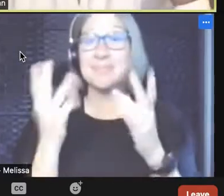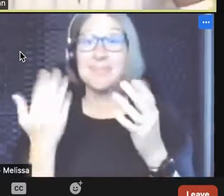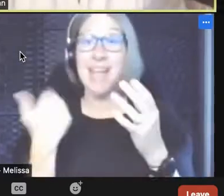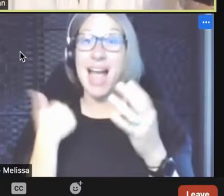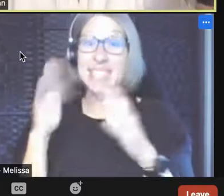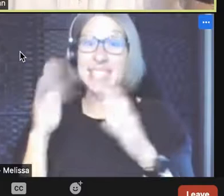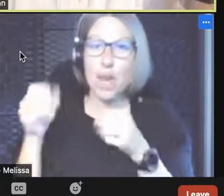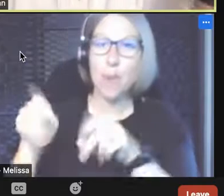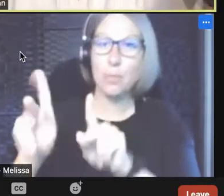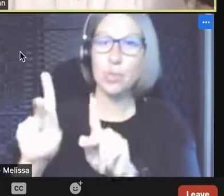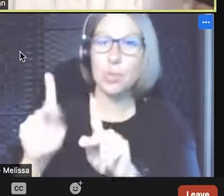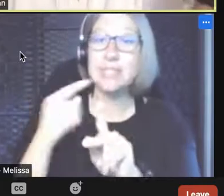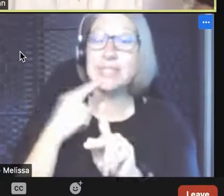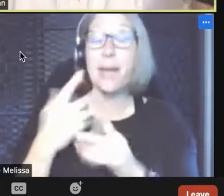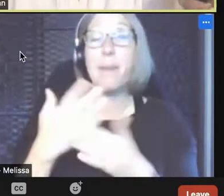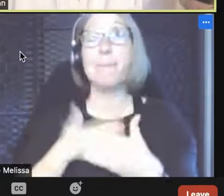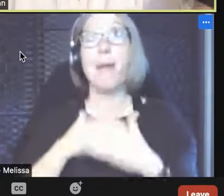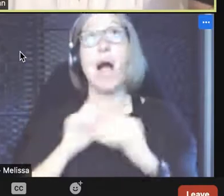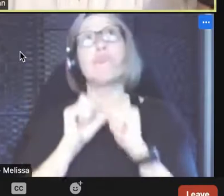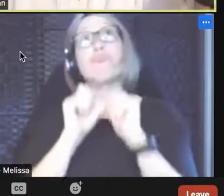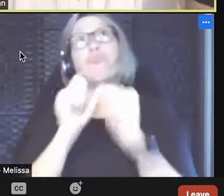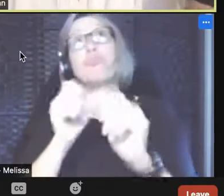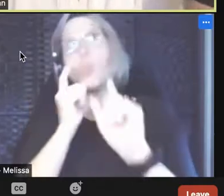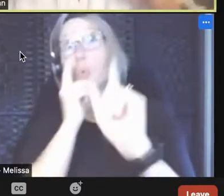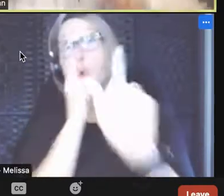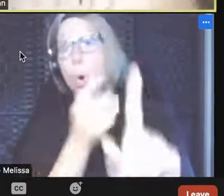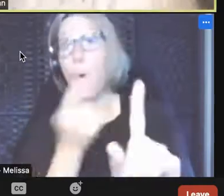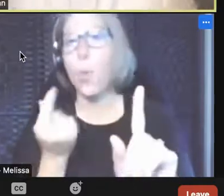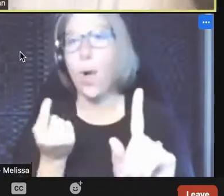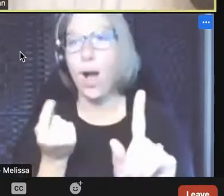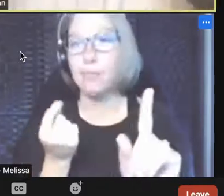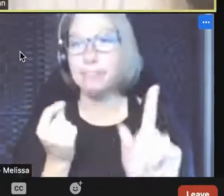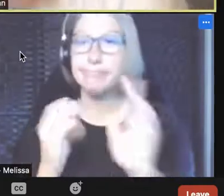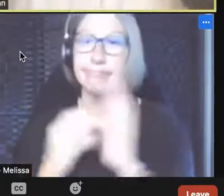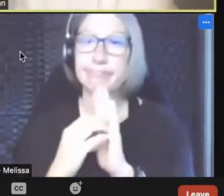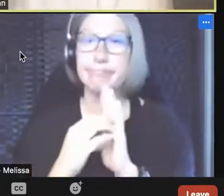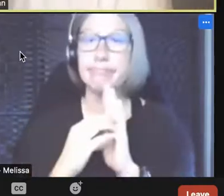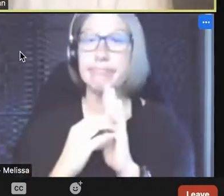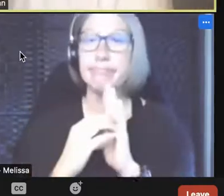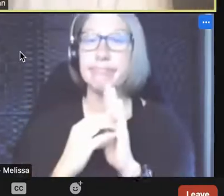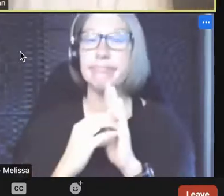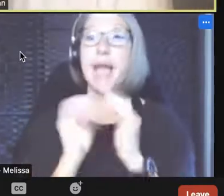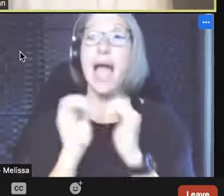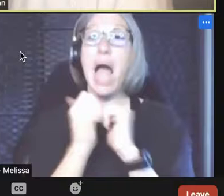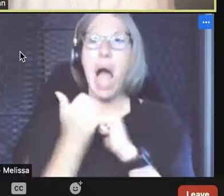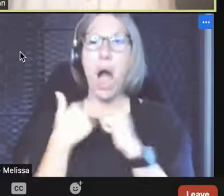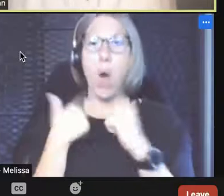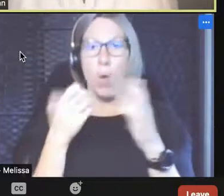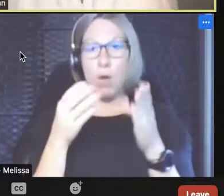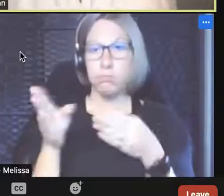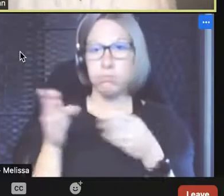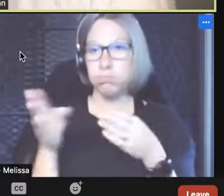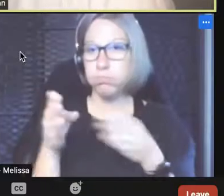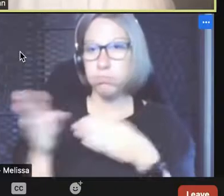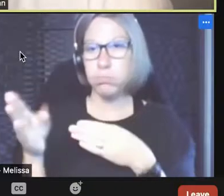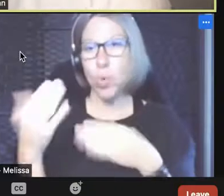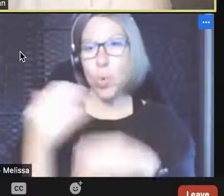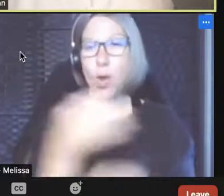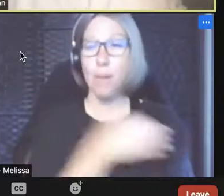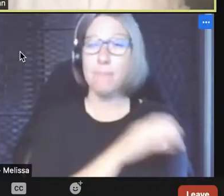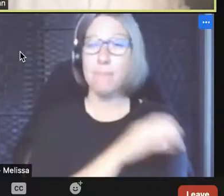say, this is my long-term learning media goal for my child. This is the direction I would like us to go in. That's so empowering for